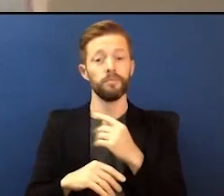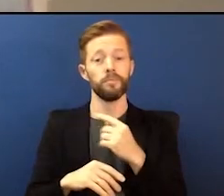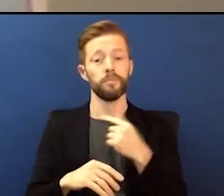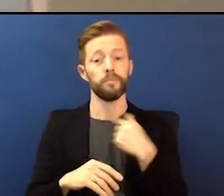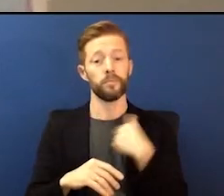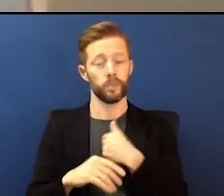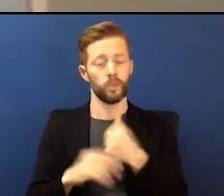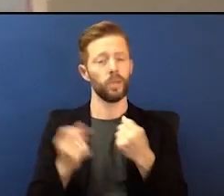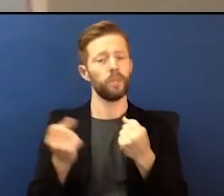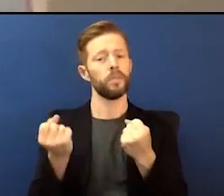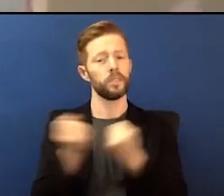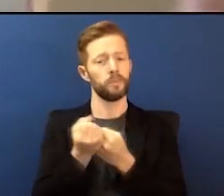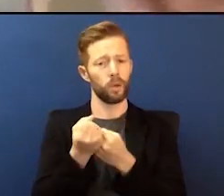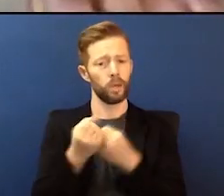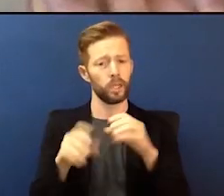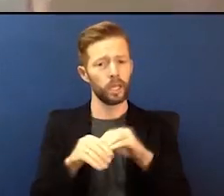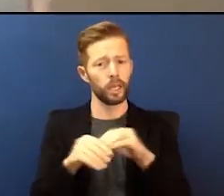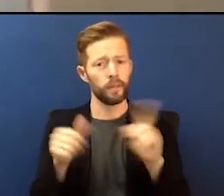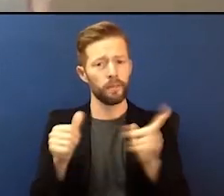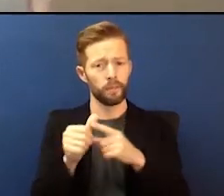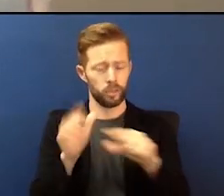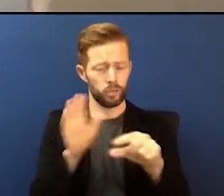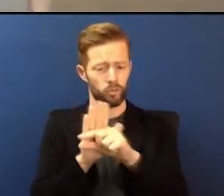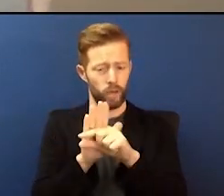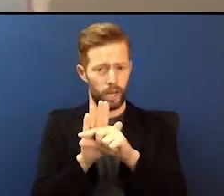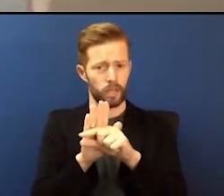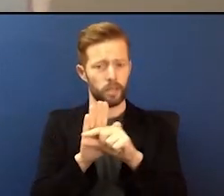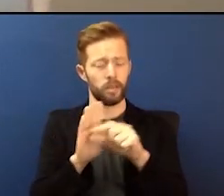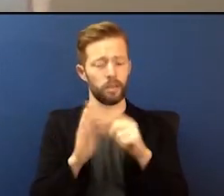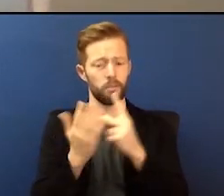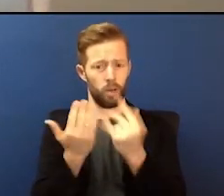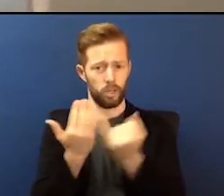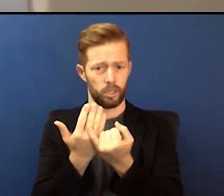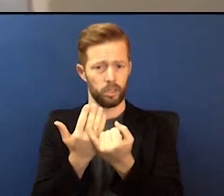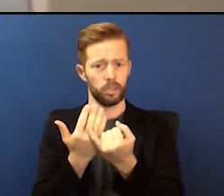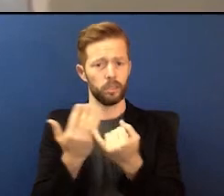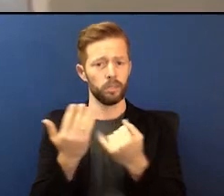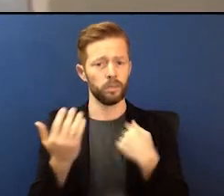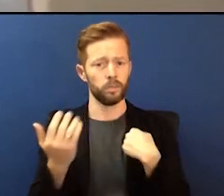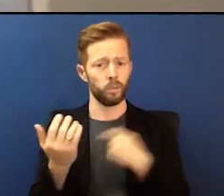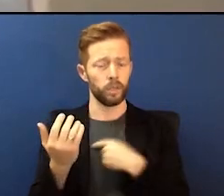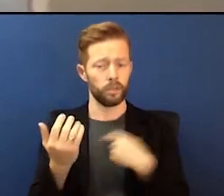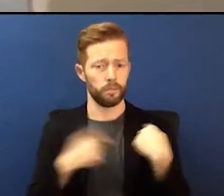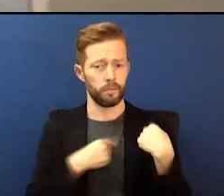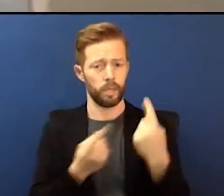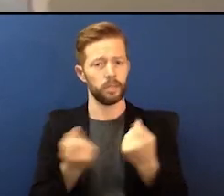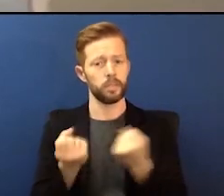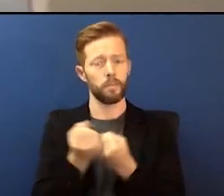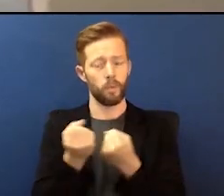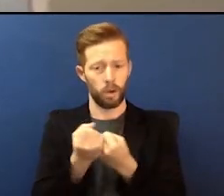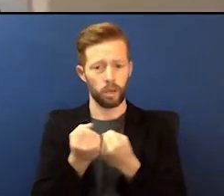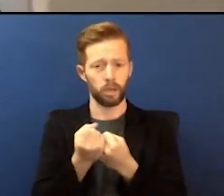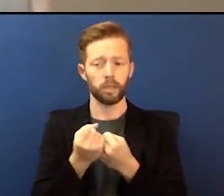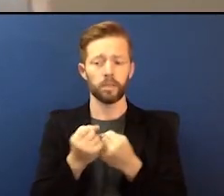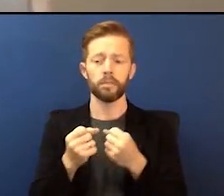We have been supporting in my first grade project that I'm working on. We've been